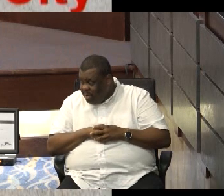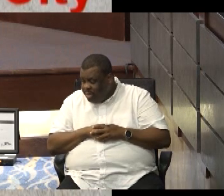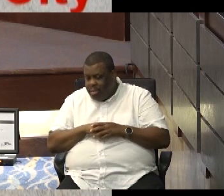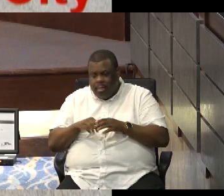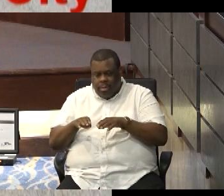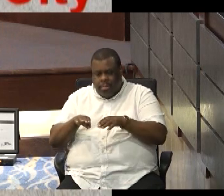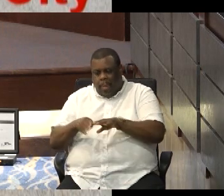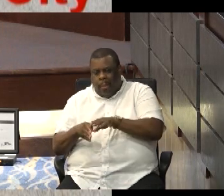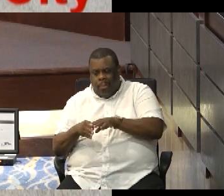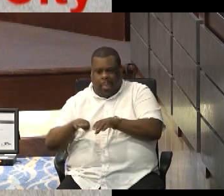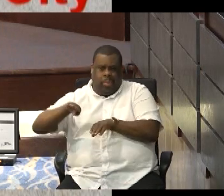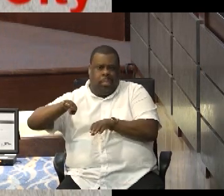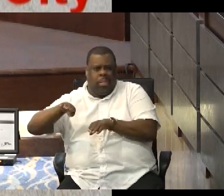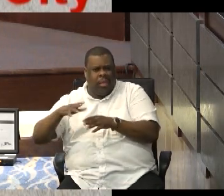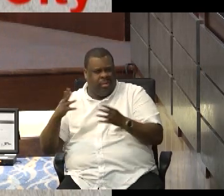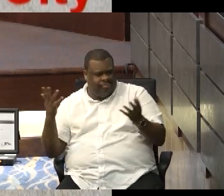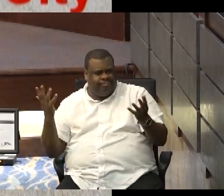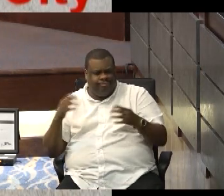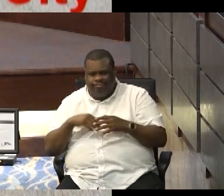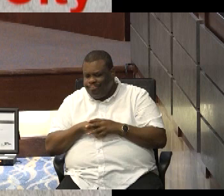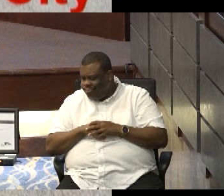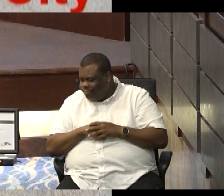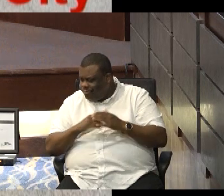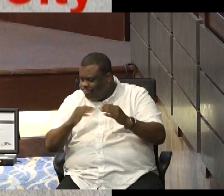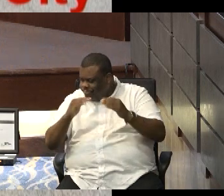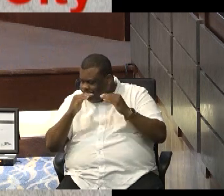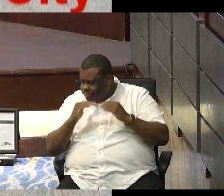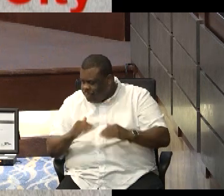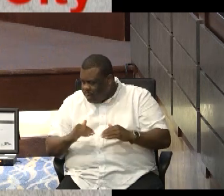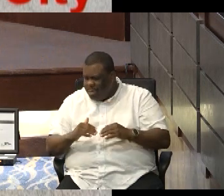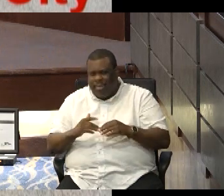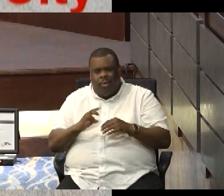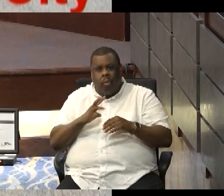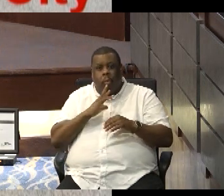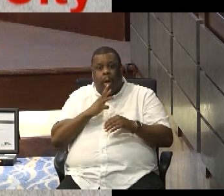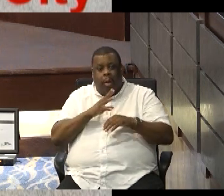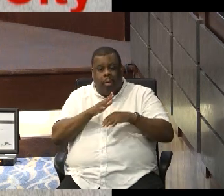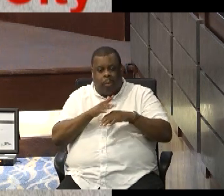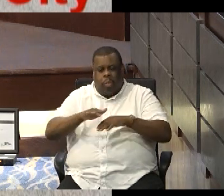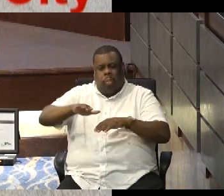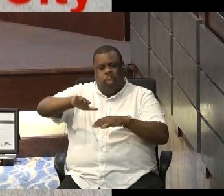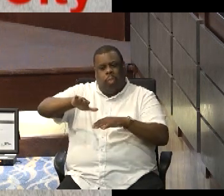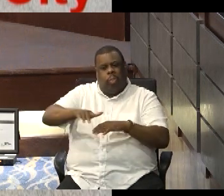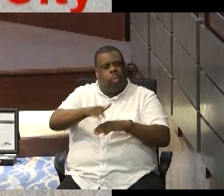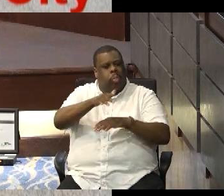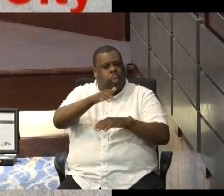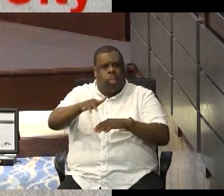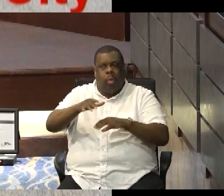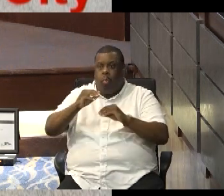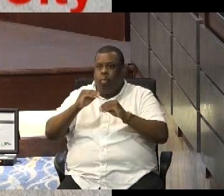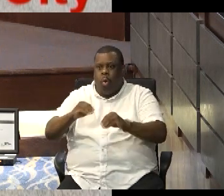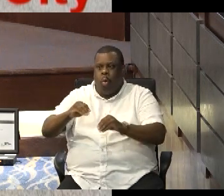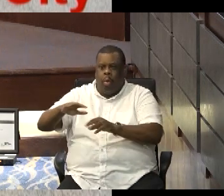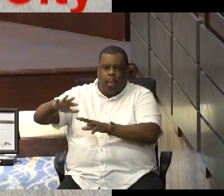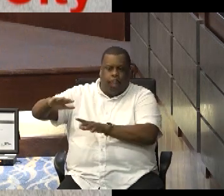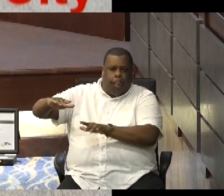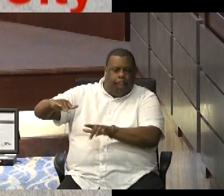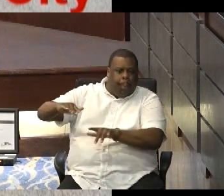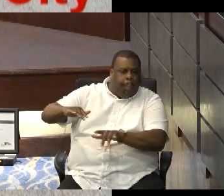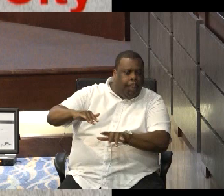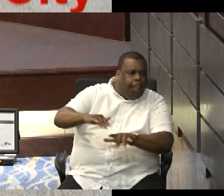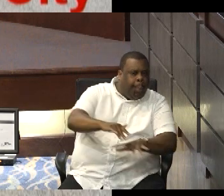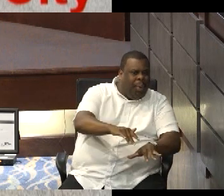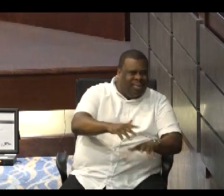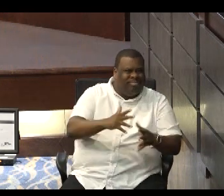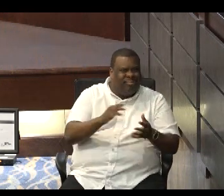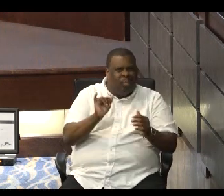city. We don't have a criteria for drainage that's adequate, so we end up with cul-de-sacs that have water ponding